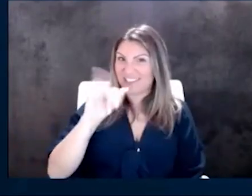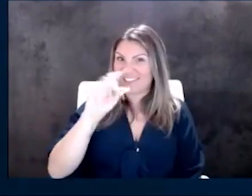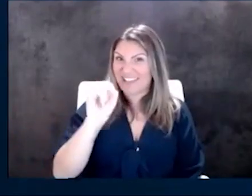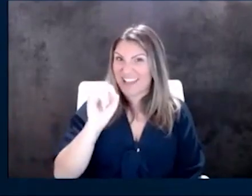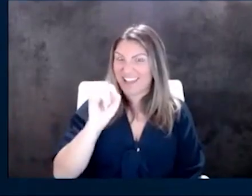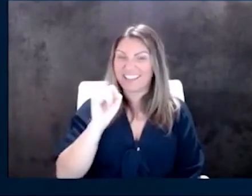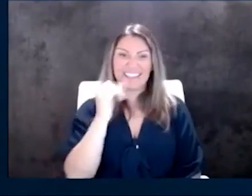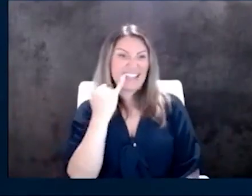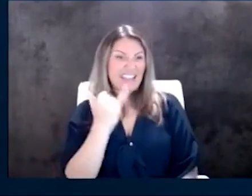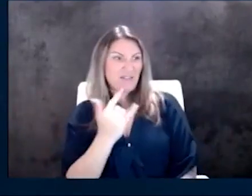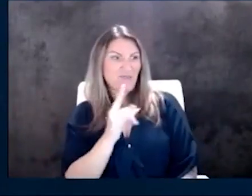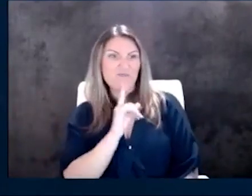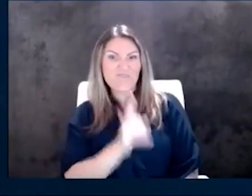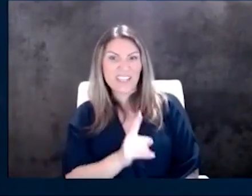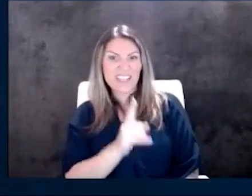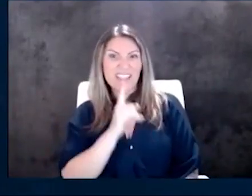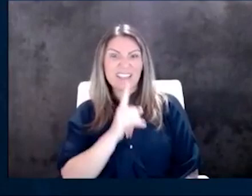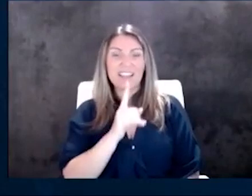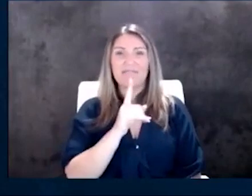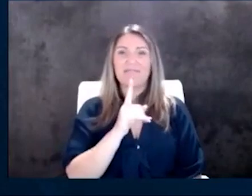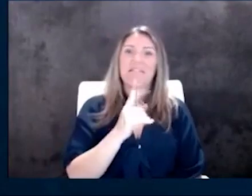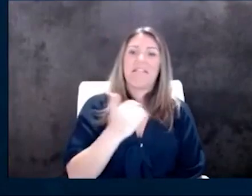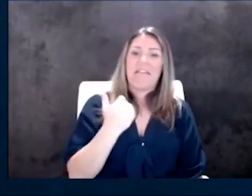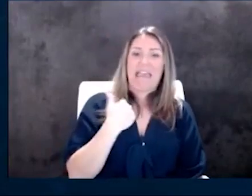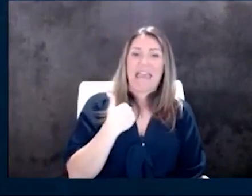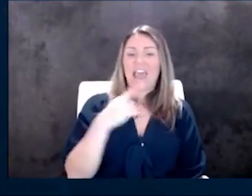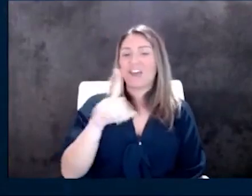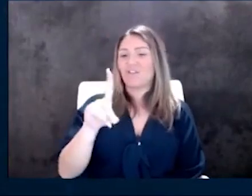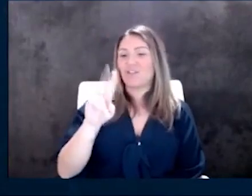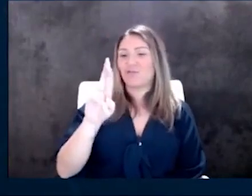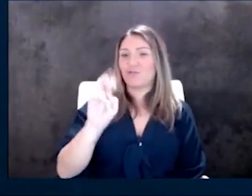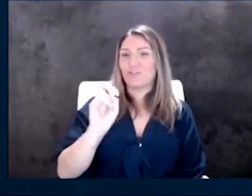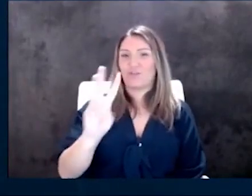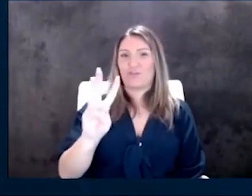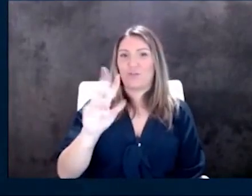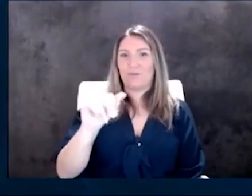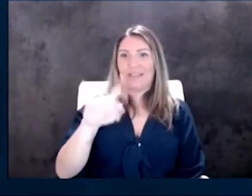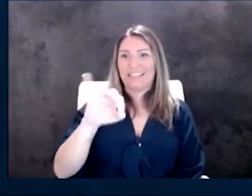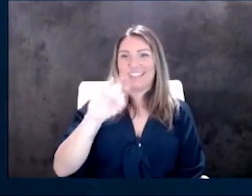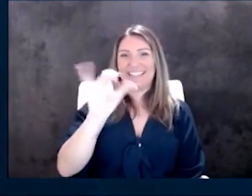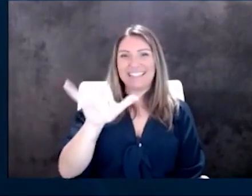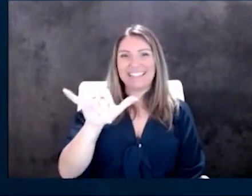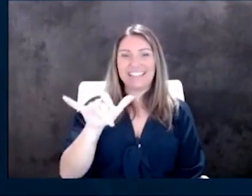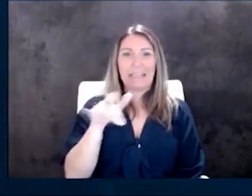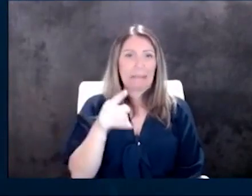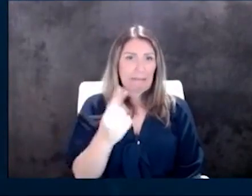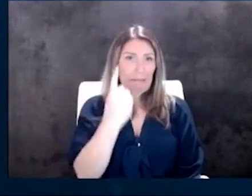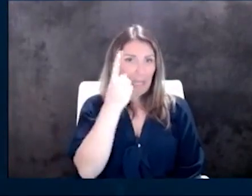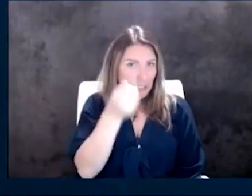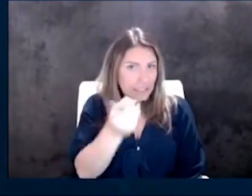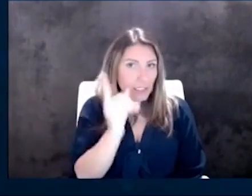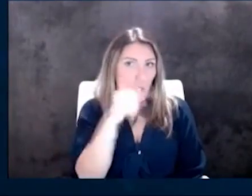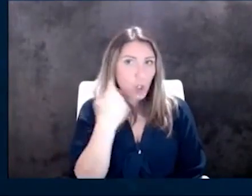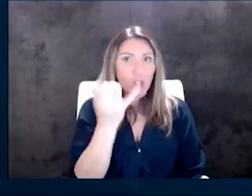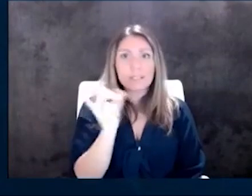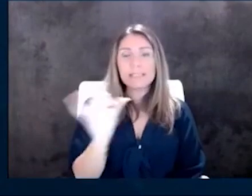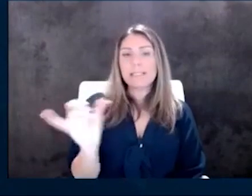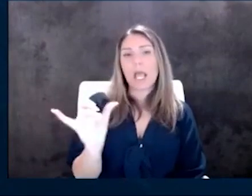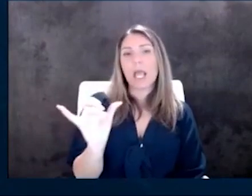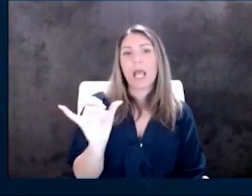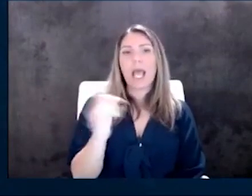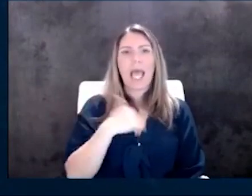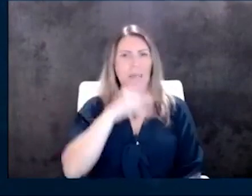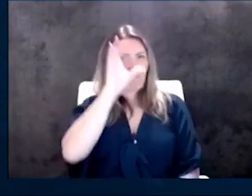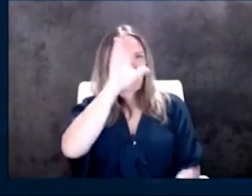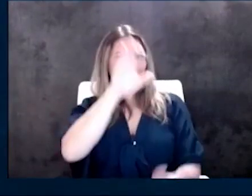you So gonna pick? although I do have this Drew Pinsky. This is who he thinks he looks like, and we're going to get into it. I Can we believe get this is a fixed